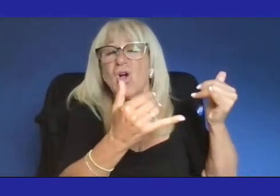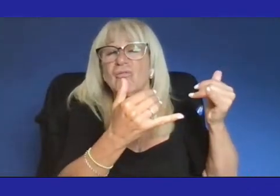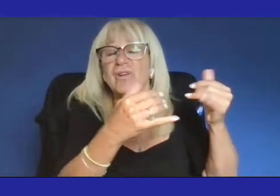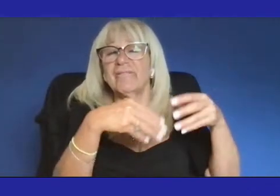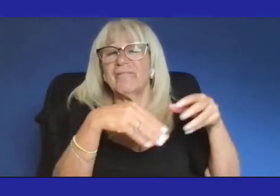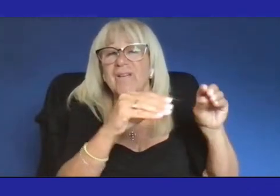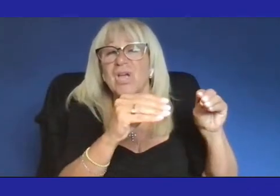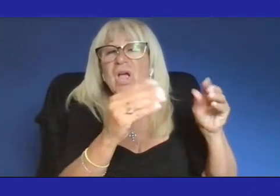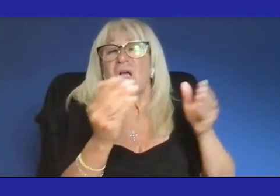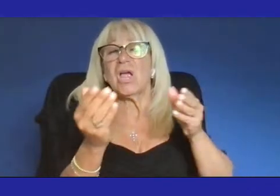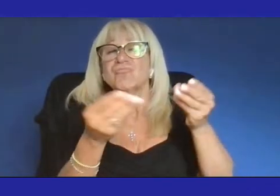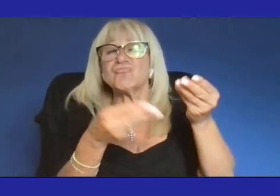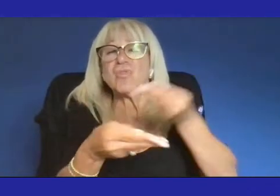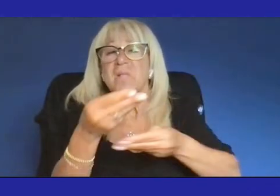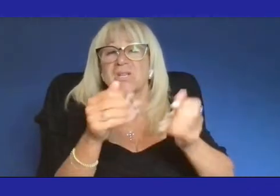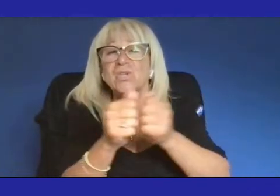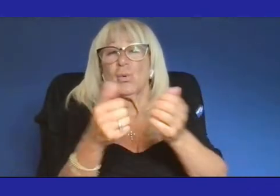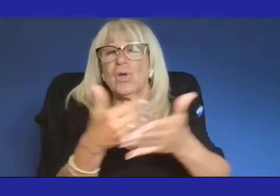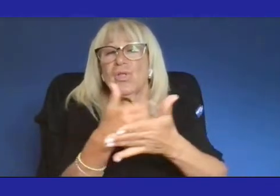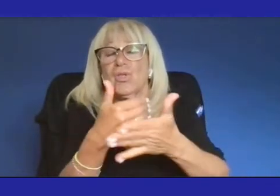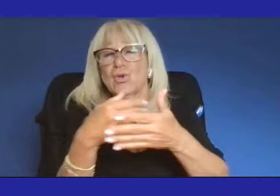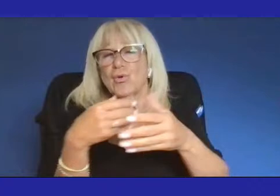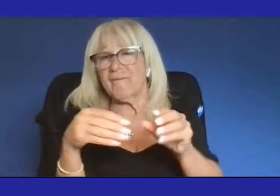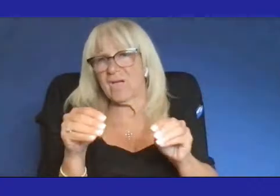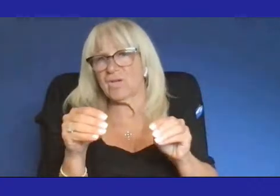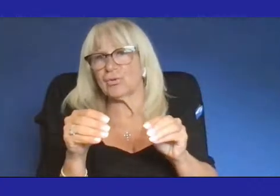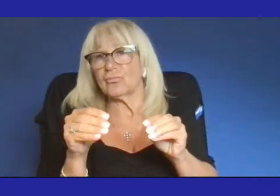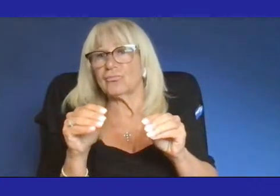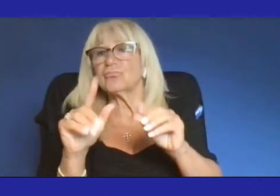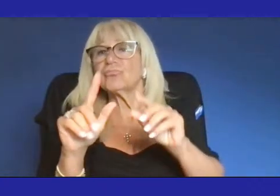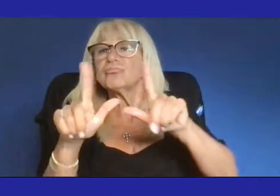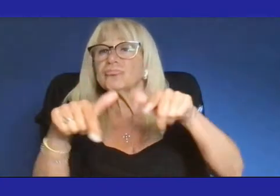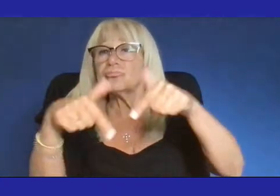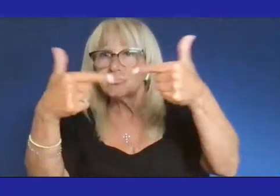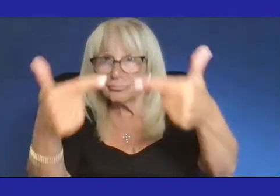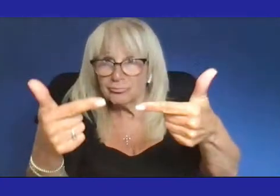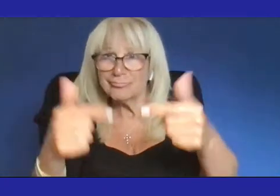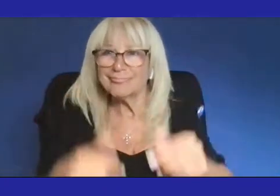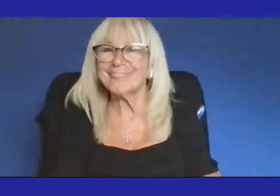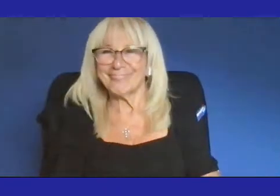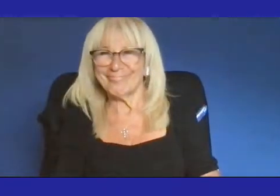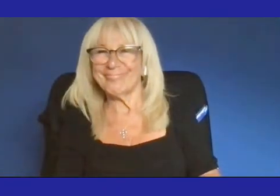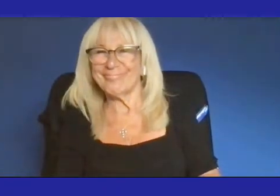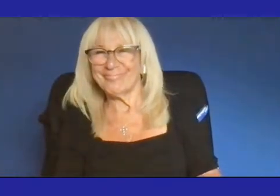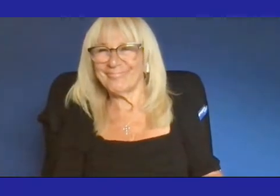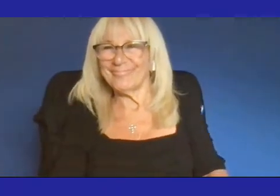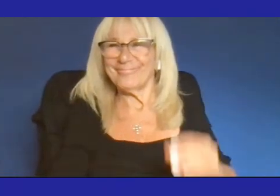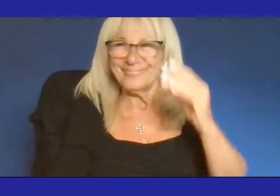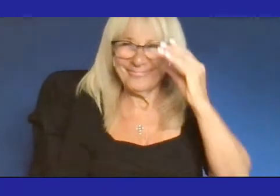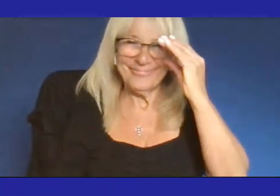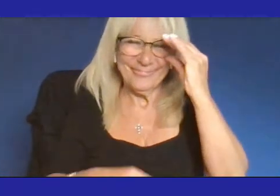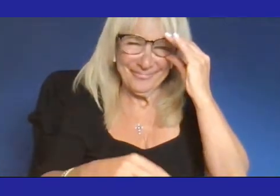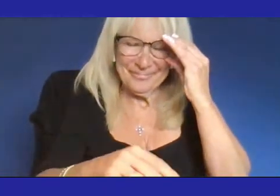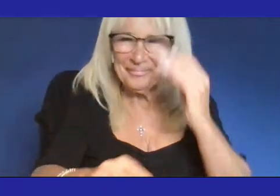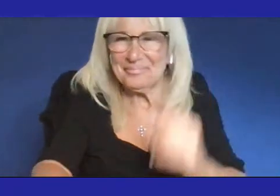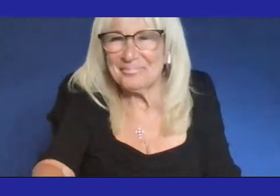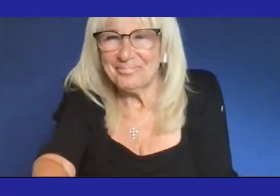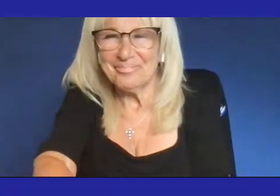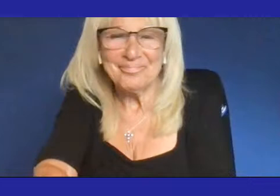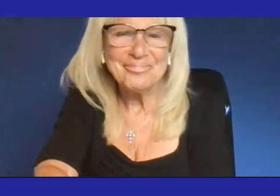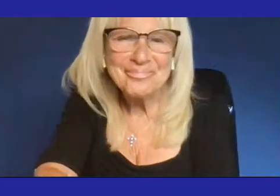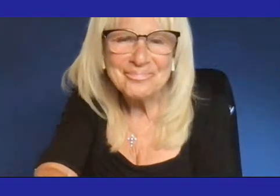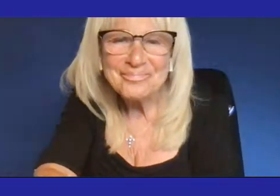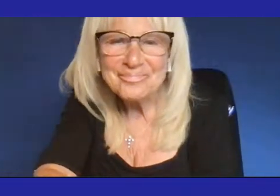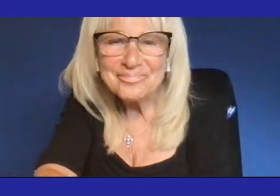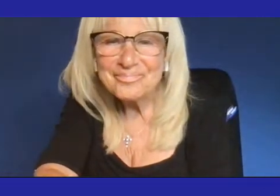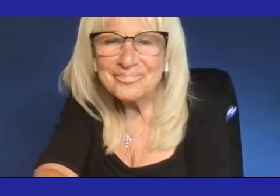new vendor. And at Metropolitan, there had been no vendor at all, and so there were a lot of